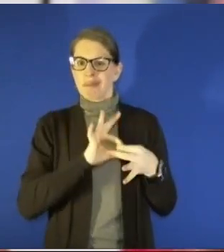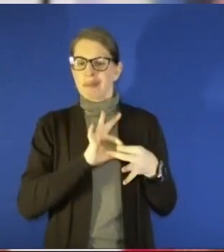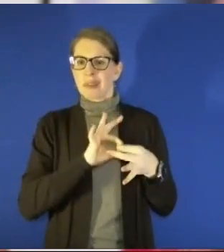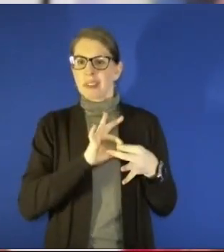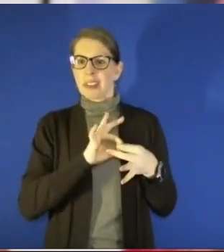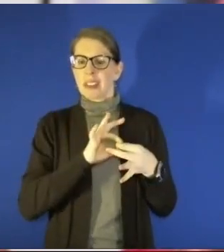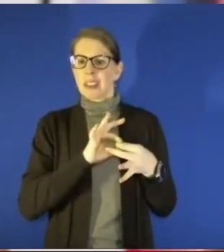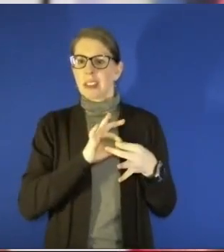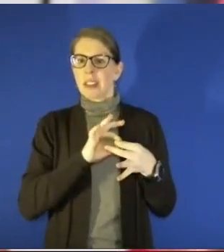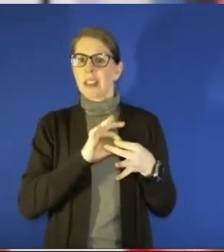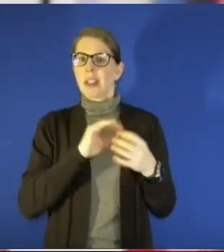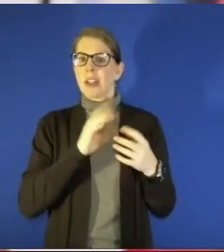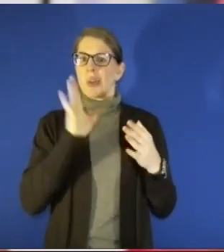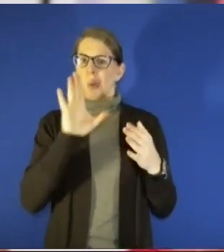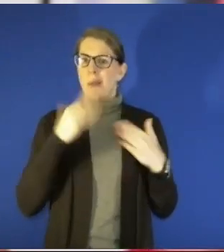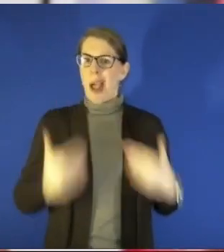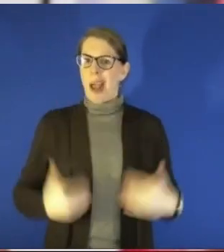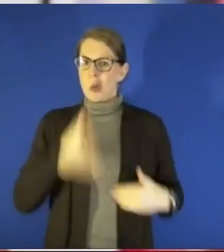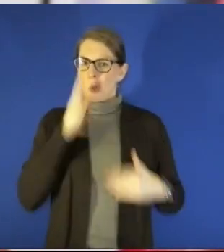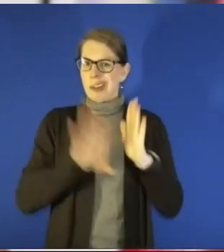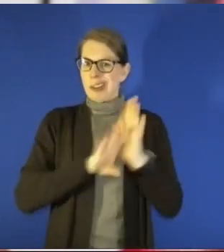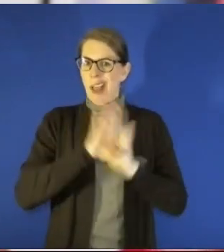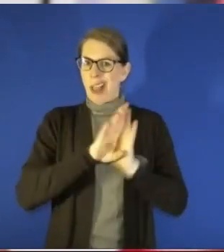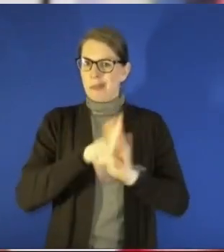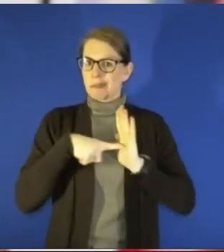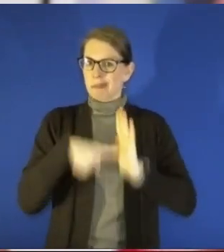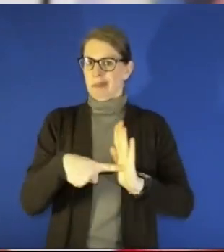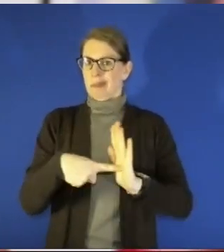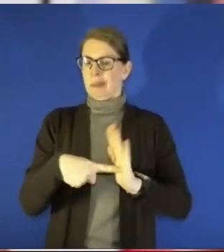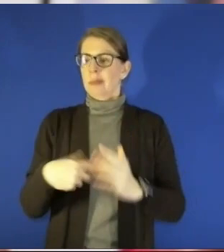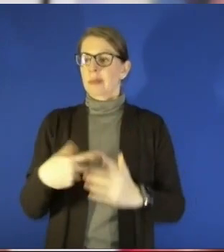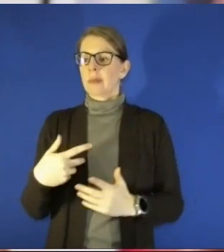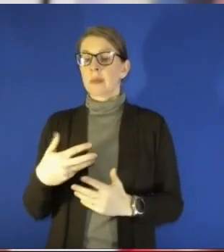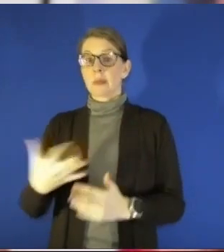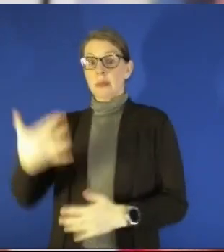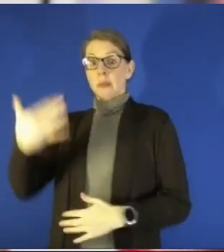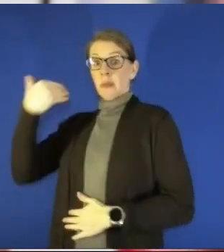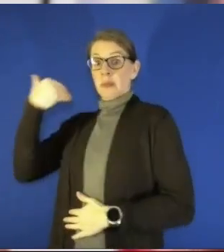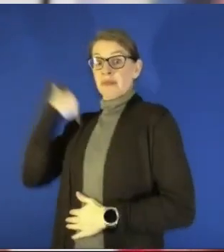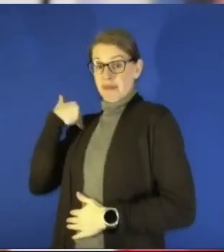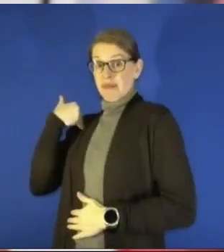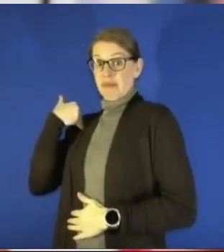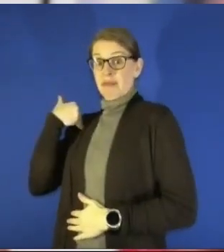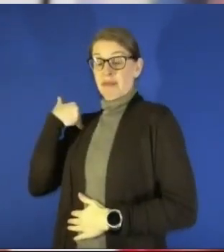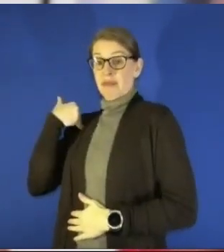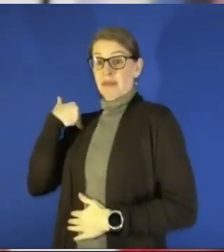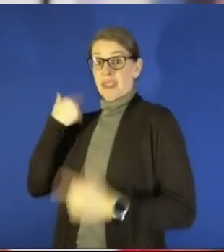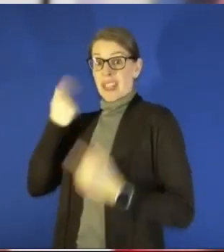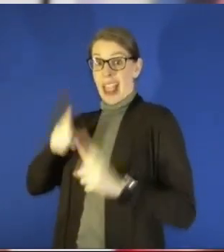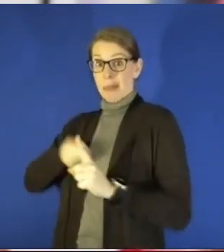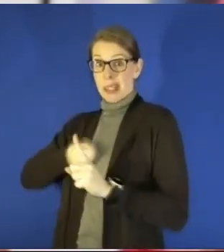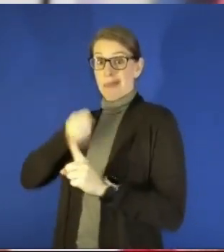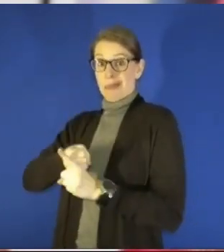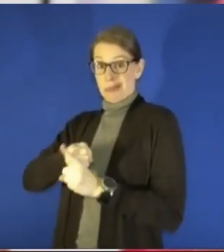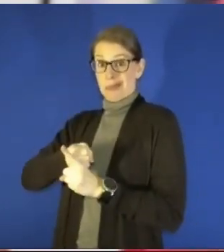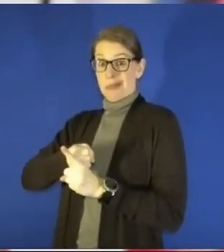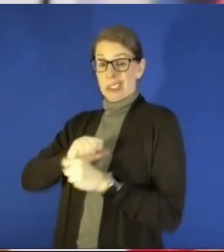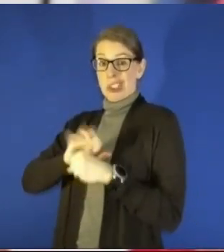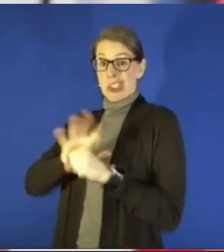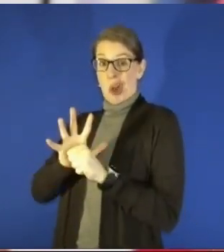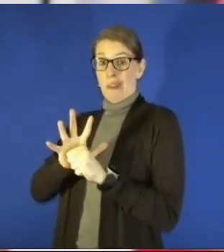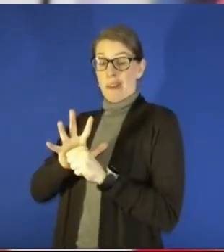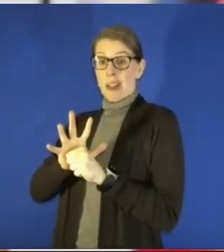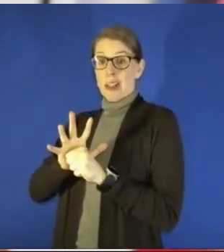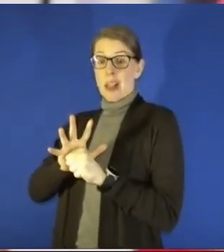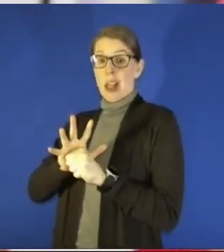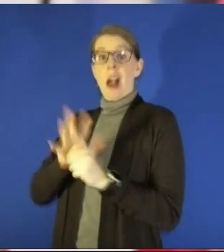be expressing. And because I was early enough on in the process or in the pandemic, there was a lot